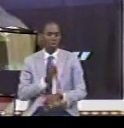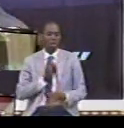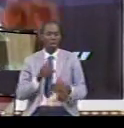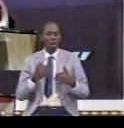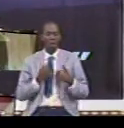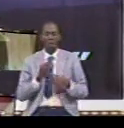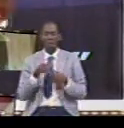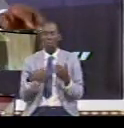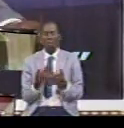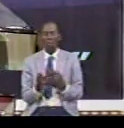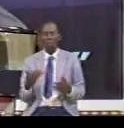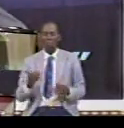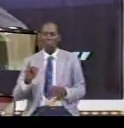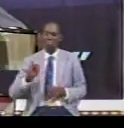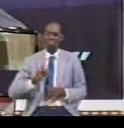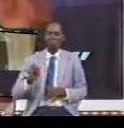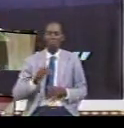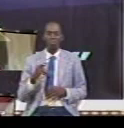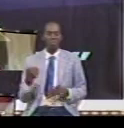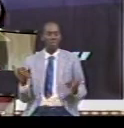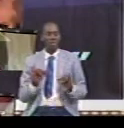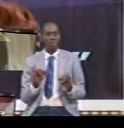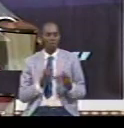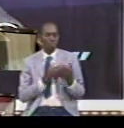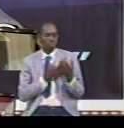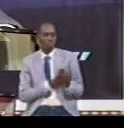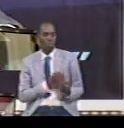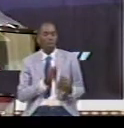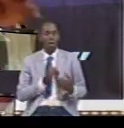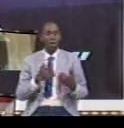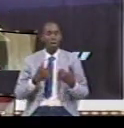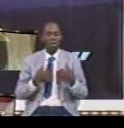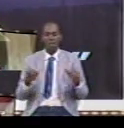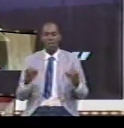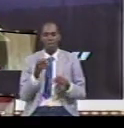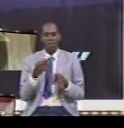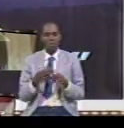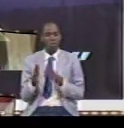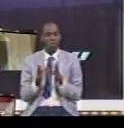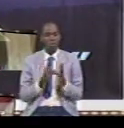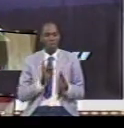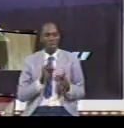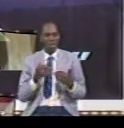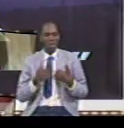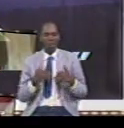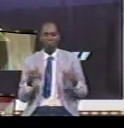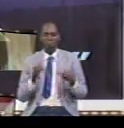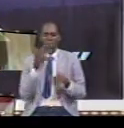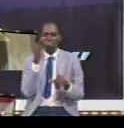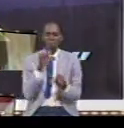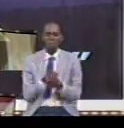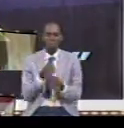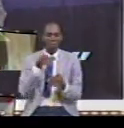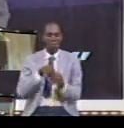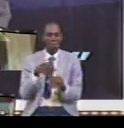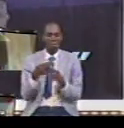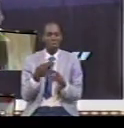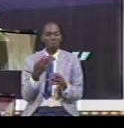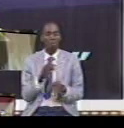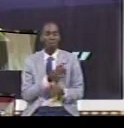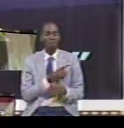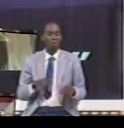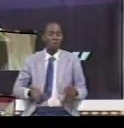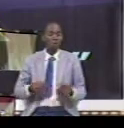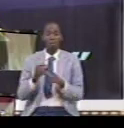all things common, the same confidence I have, the same name of Jesus I have, the same promise of the word of God that I have, and the same